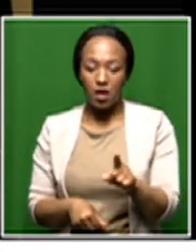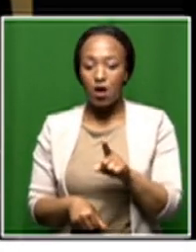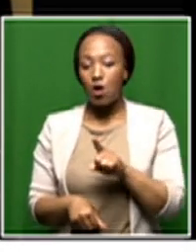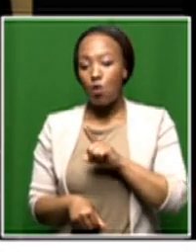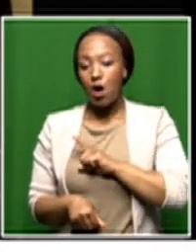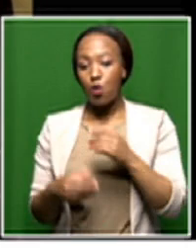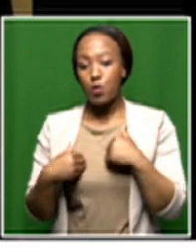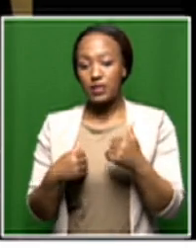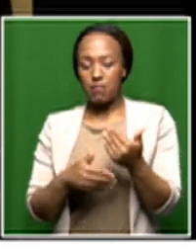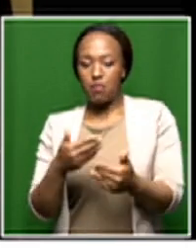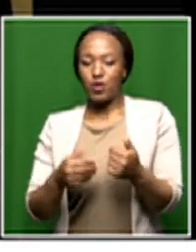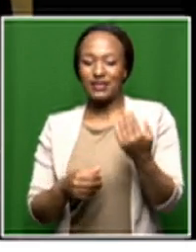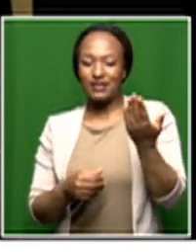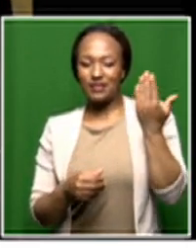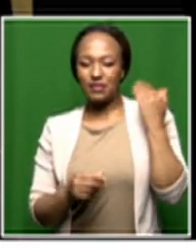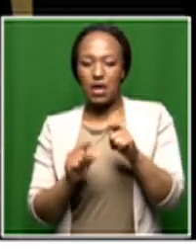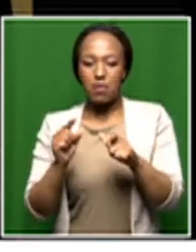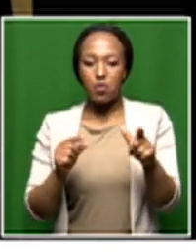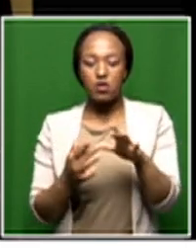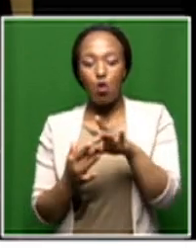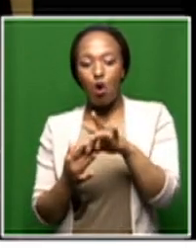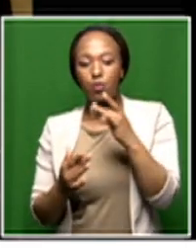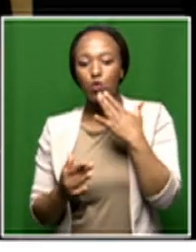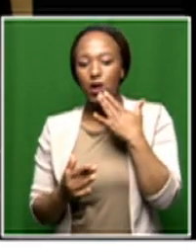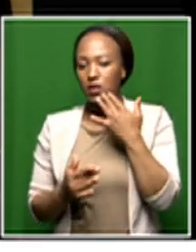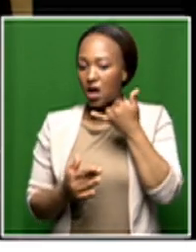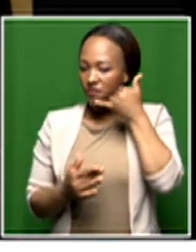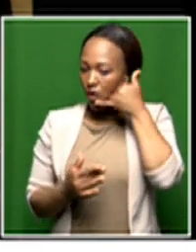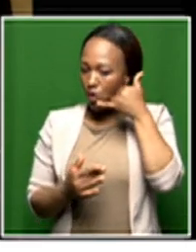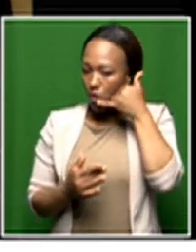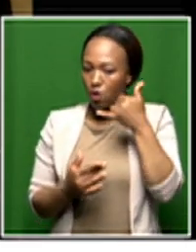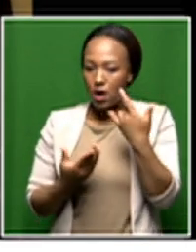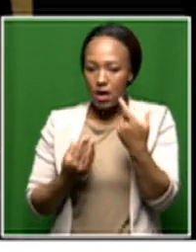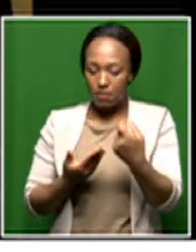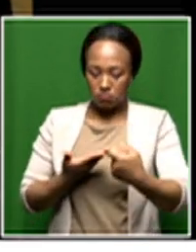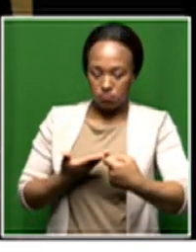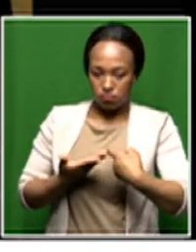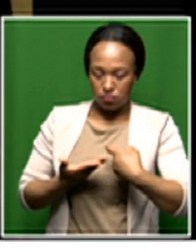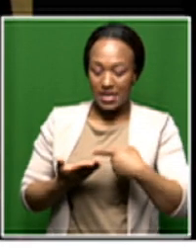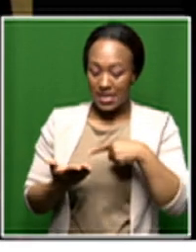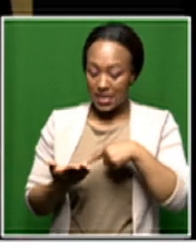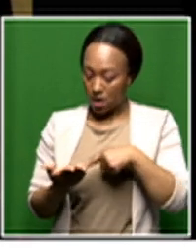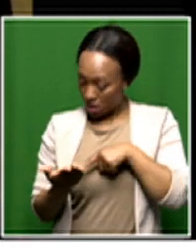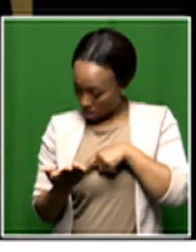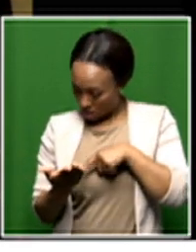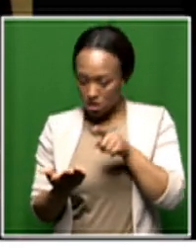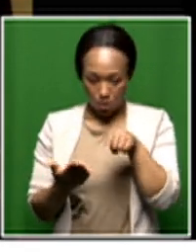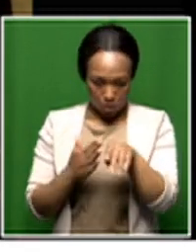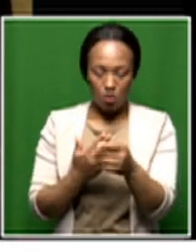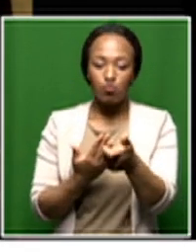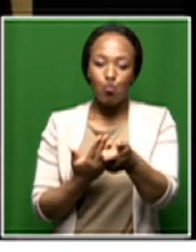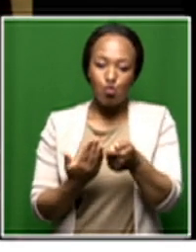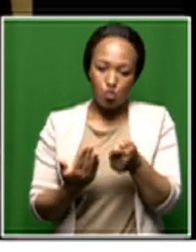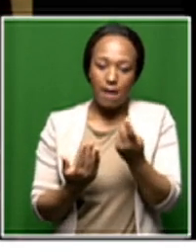the process, most people opted to get the mobile money instead of going and queue at the post office. We still want to encourage